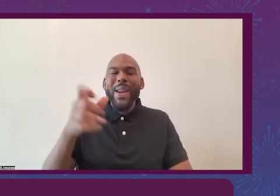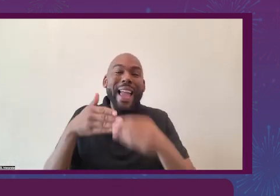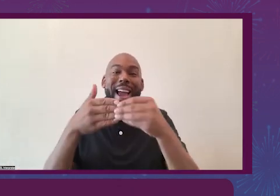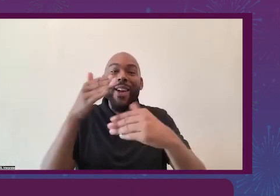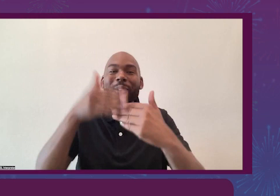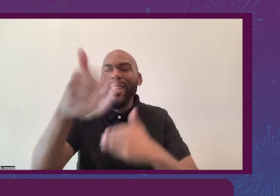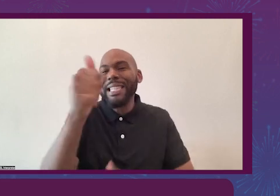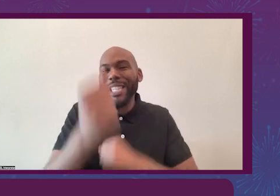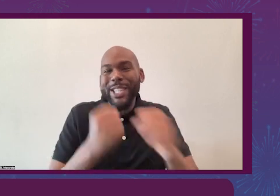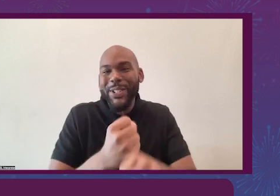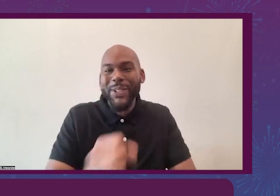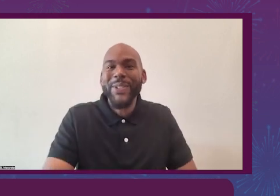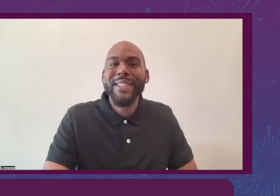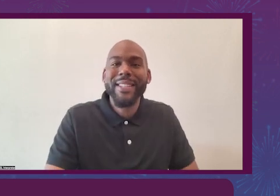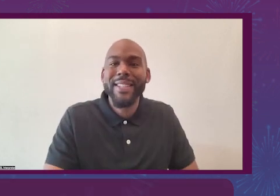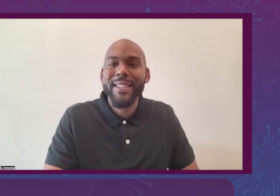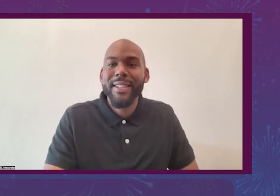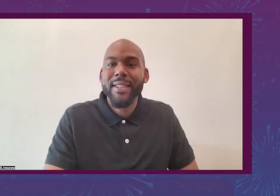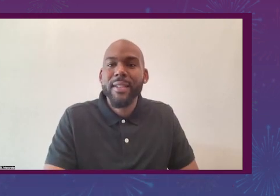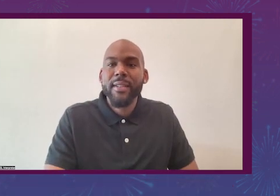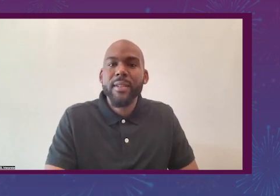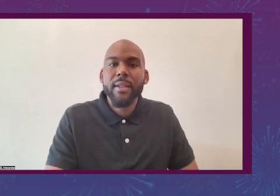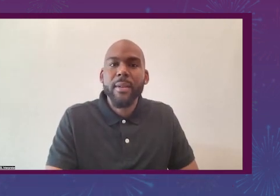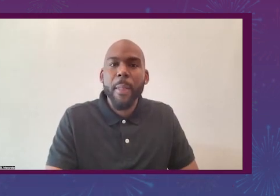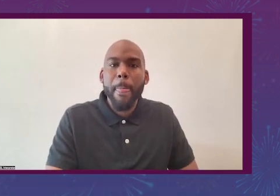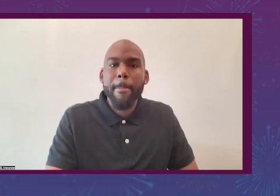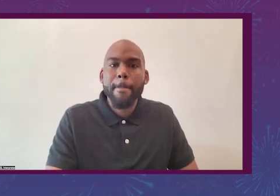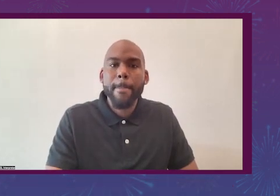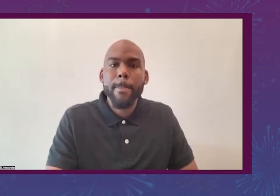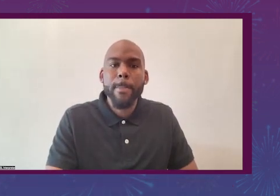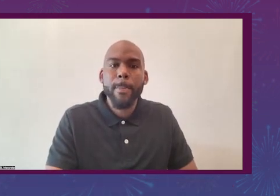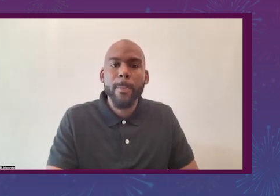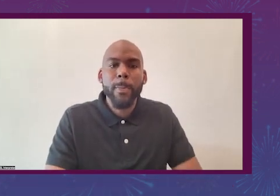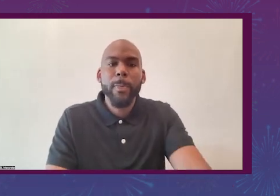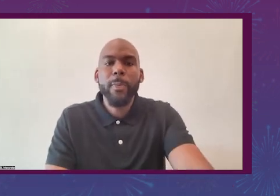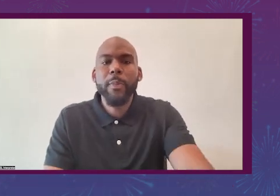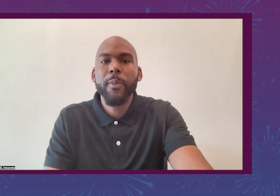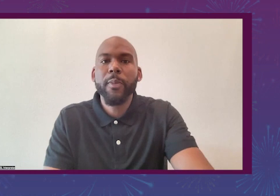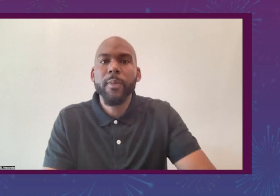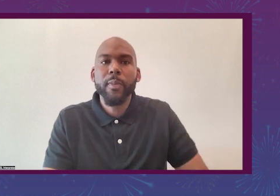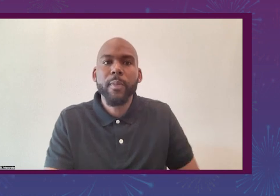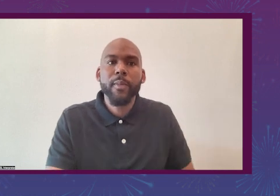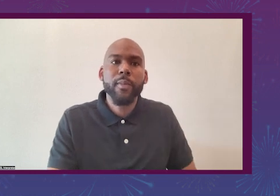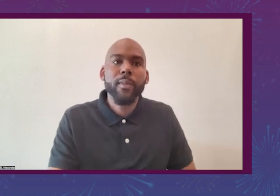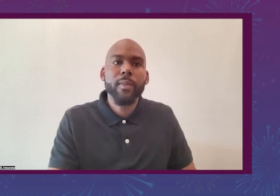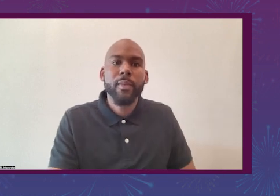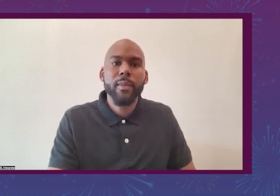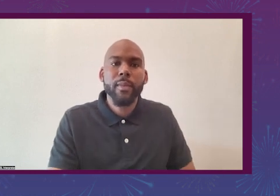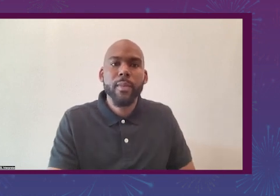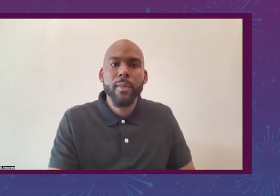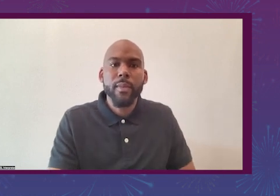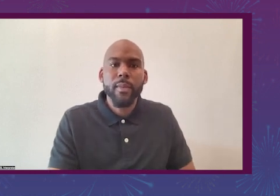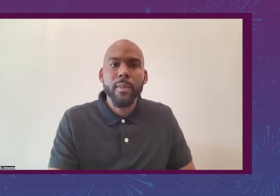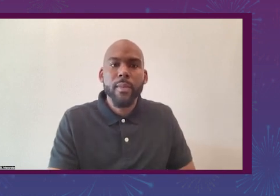can lead over the next decade. Heather leaves the screen. Kat Zygmunt, WID's Senior Director of